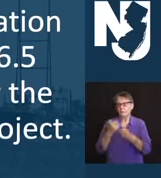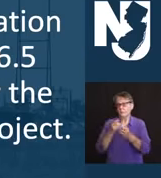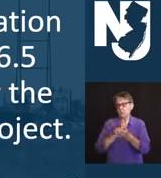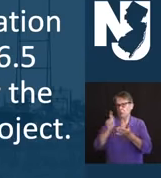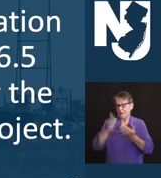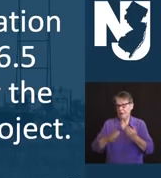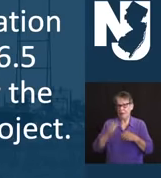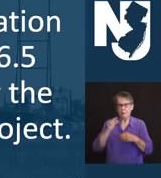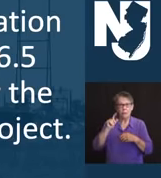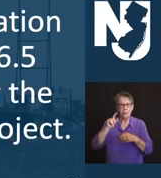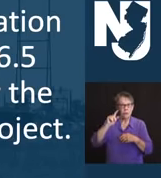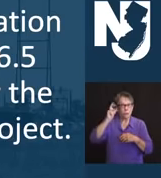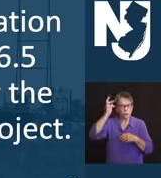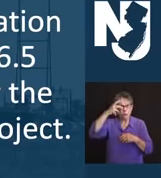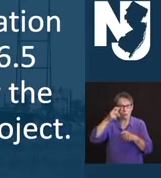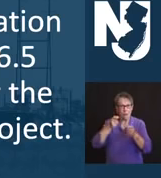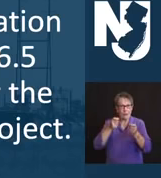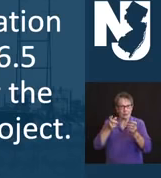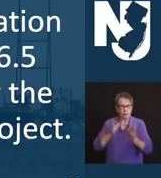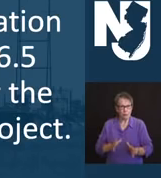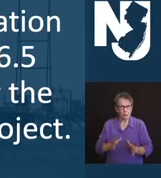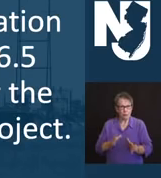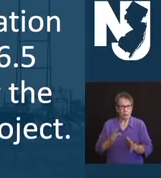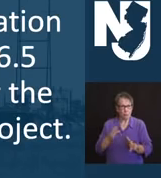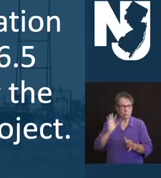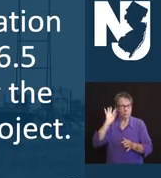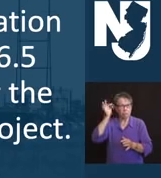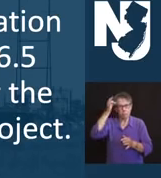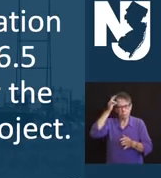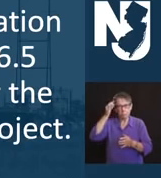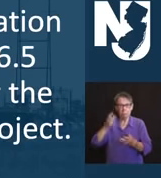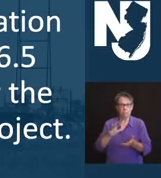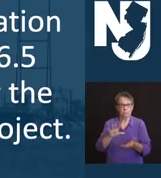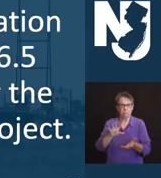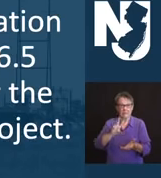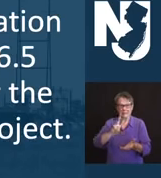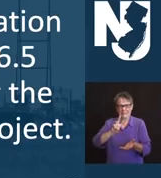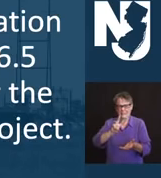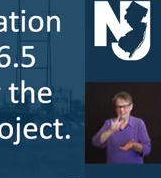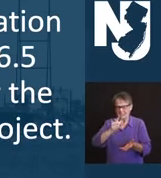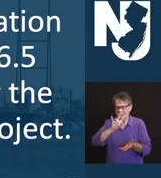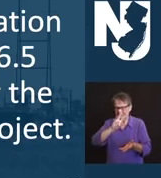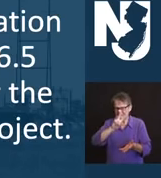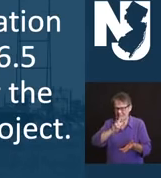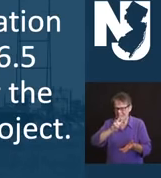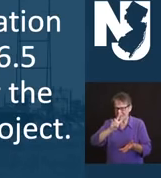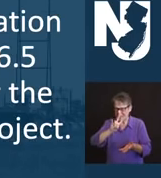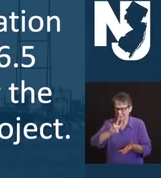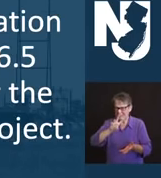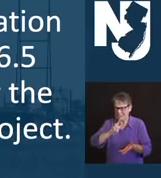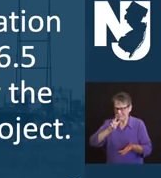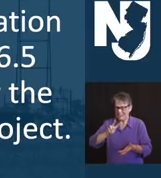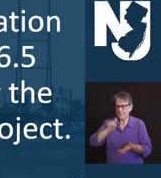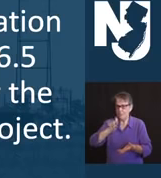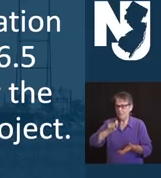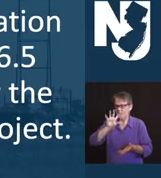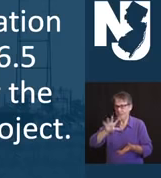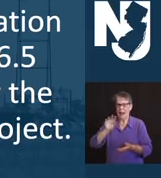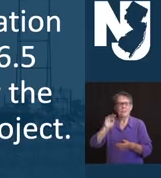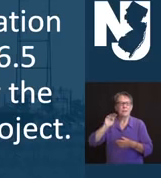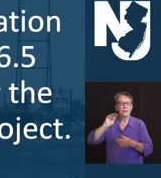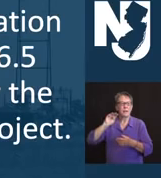$766.5 million in federal funds for the Portal North Bridge replacement and authorize entry into the engineering phase. This is